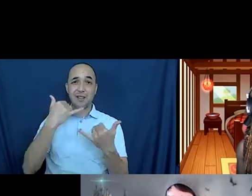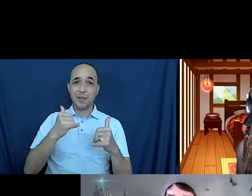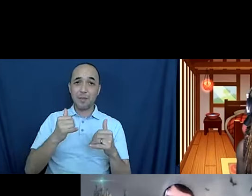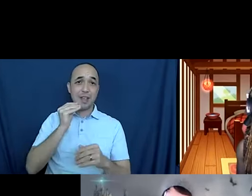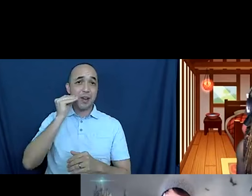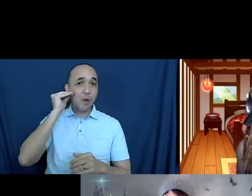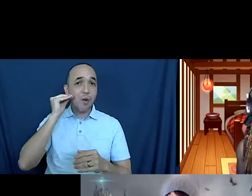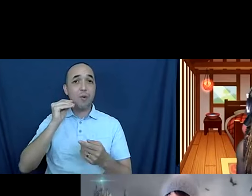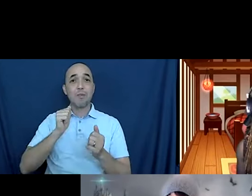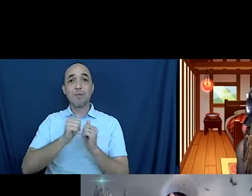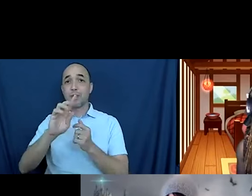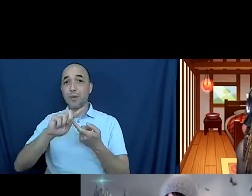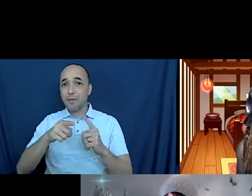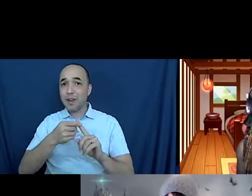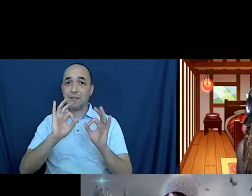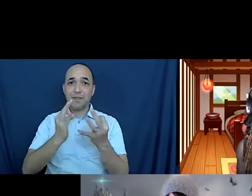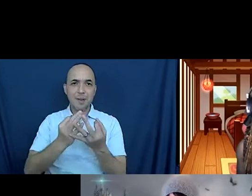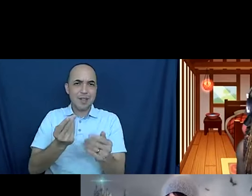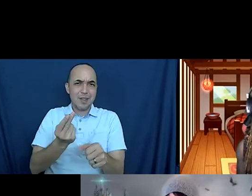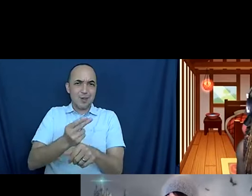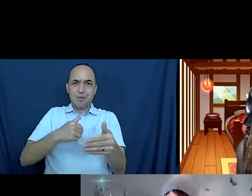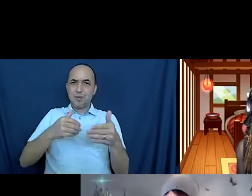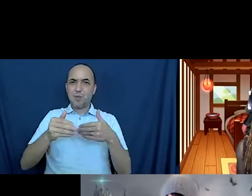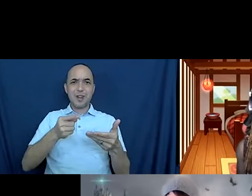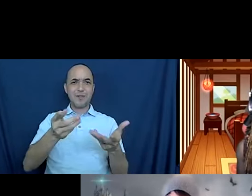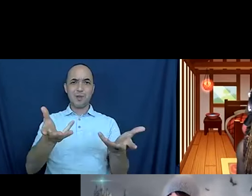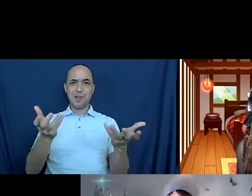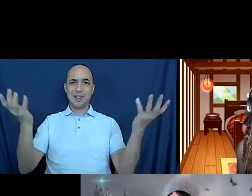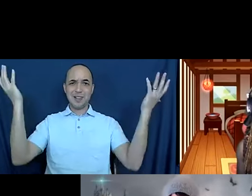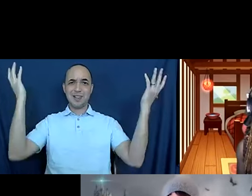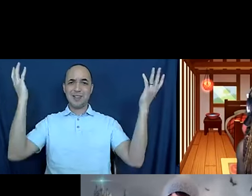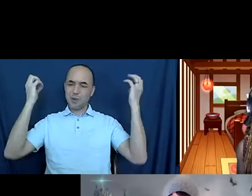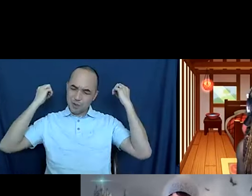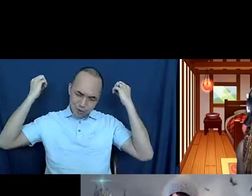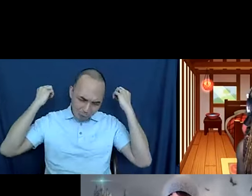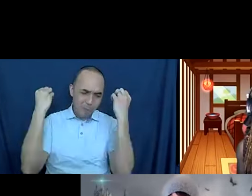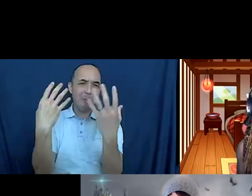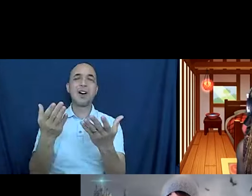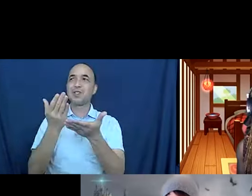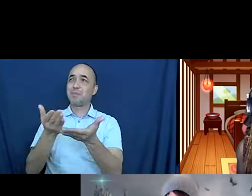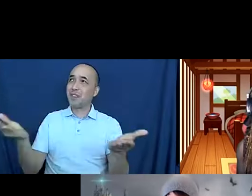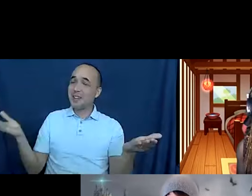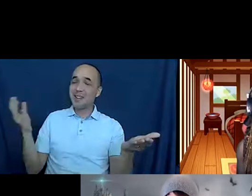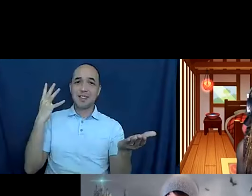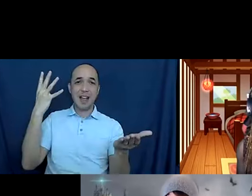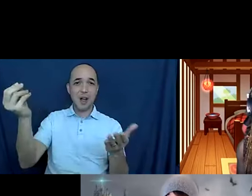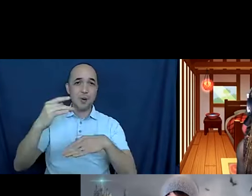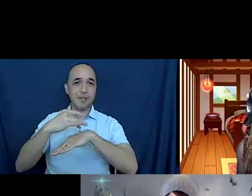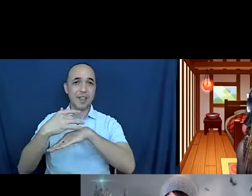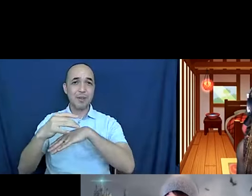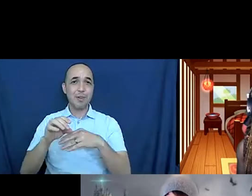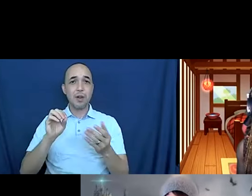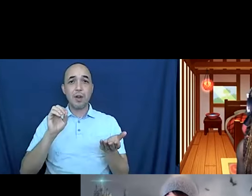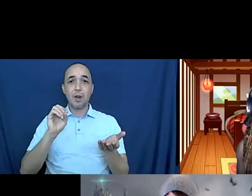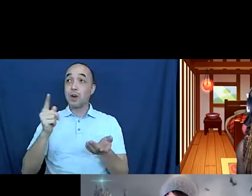family, use whatever you want. There's so much material out there. Or take something you